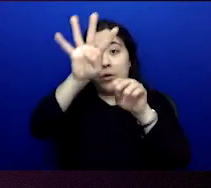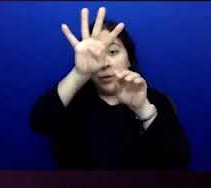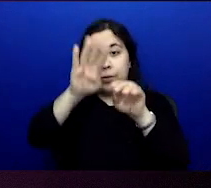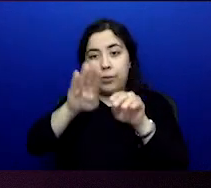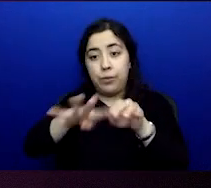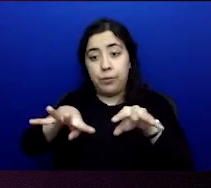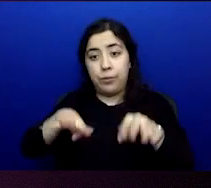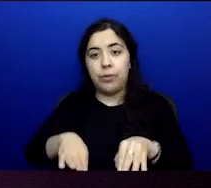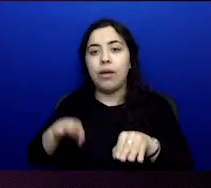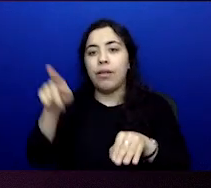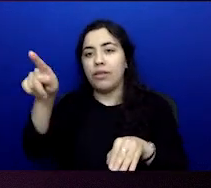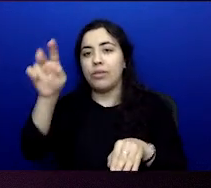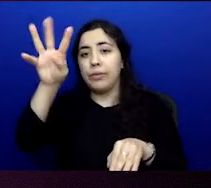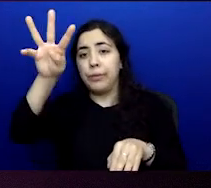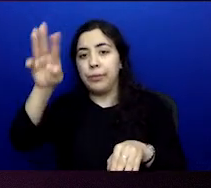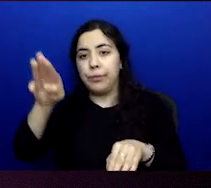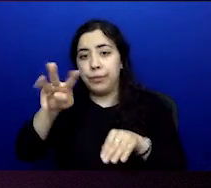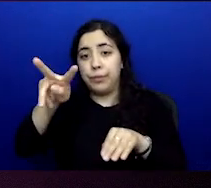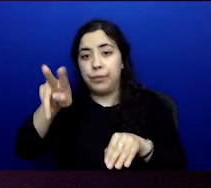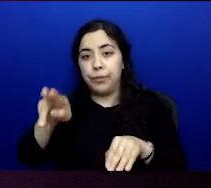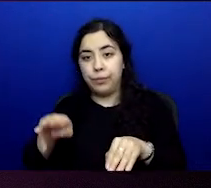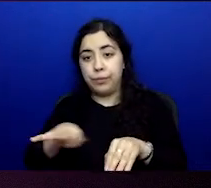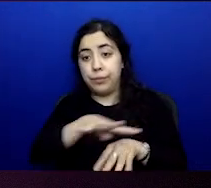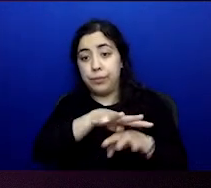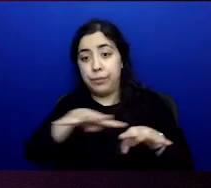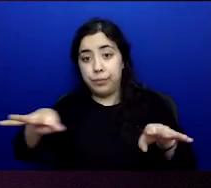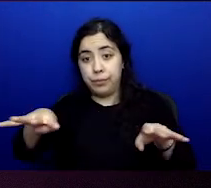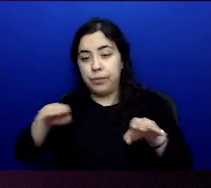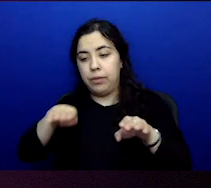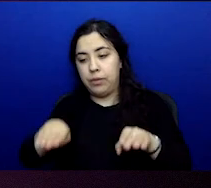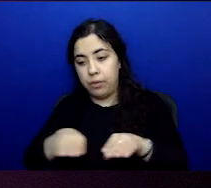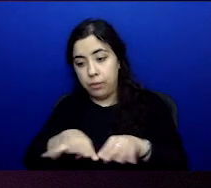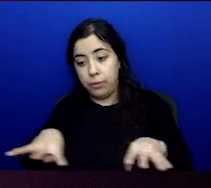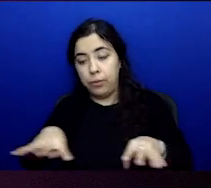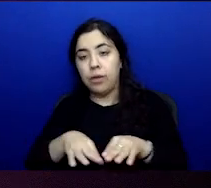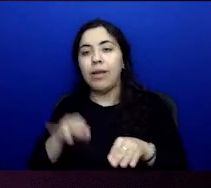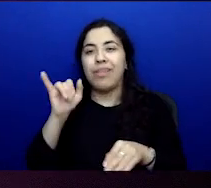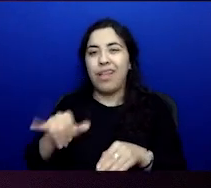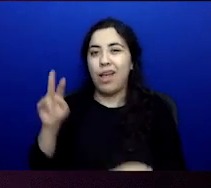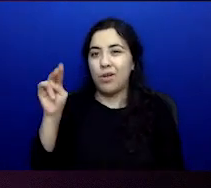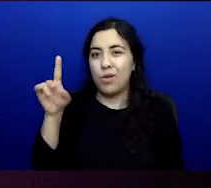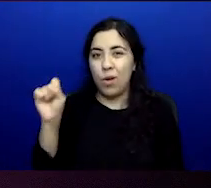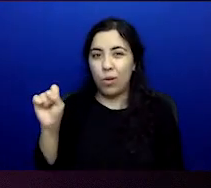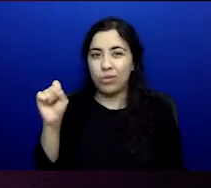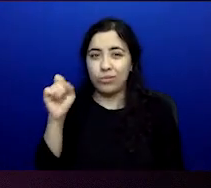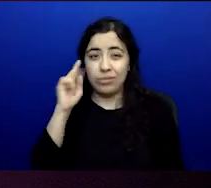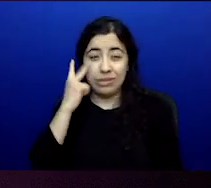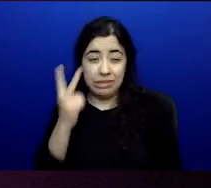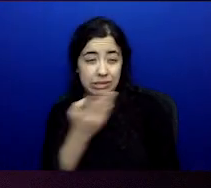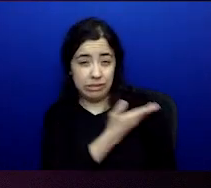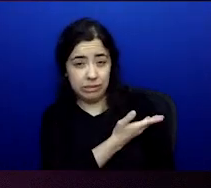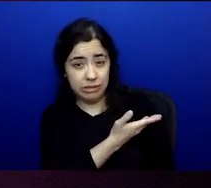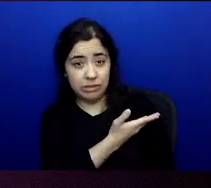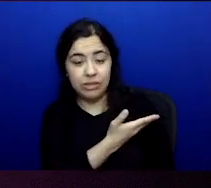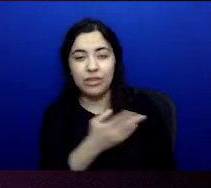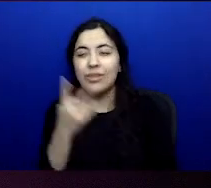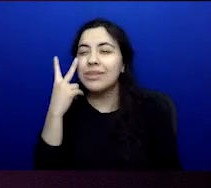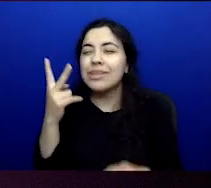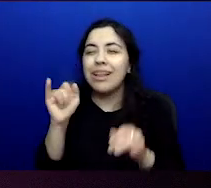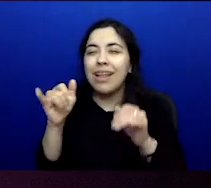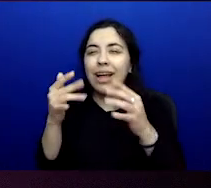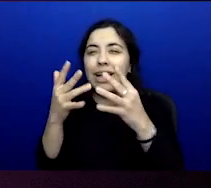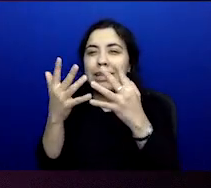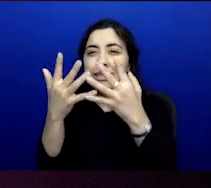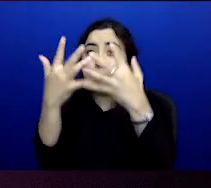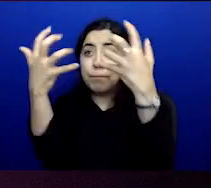concept into our flowchart visualization. So now if you see the set of nodes that are originally split, but